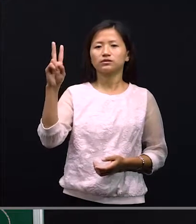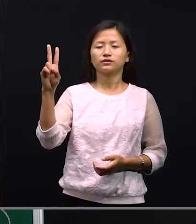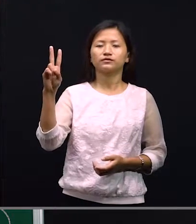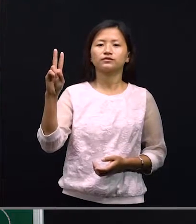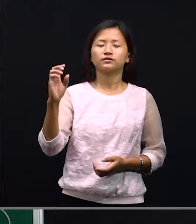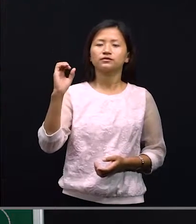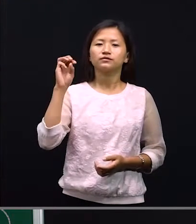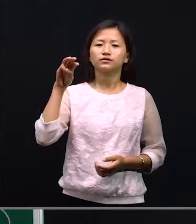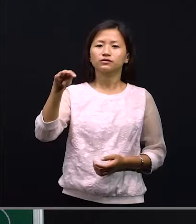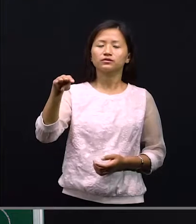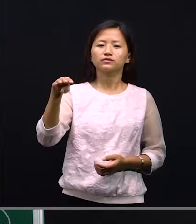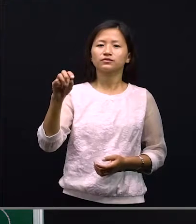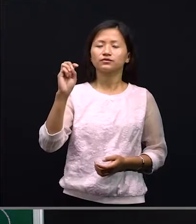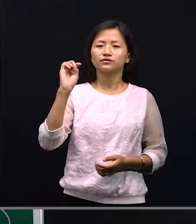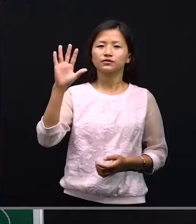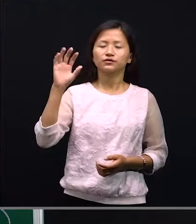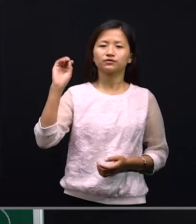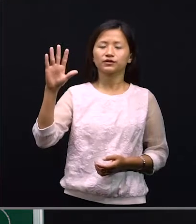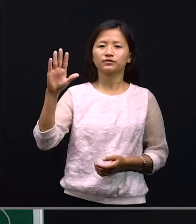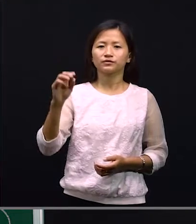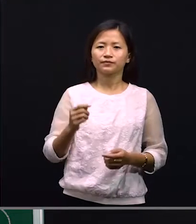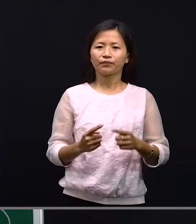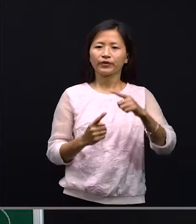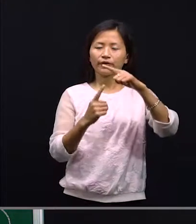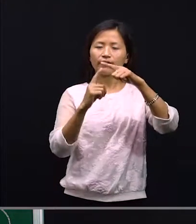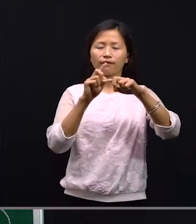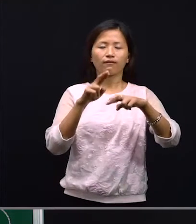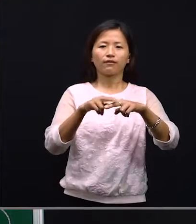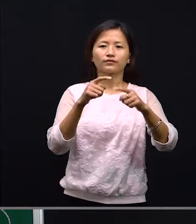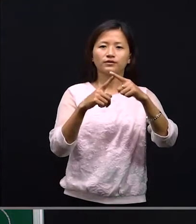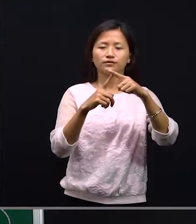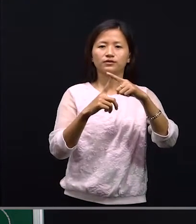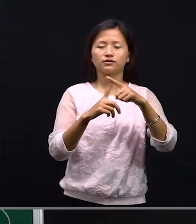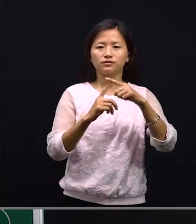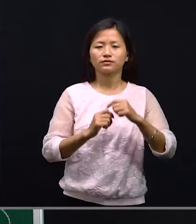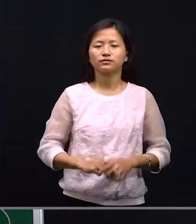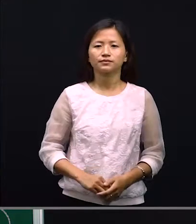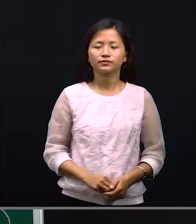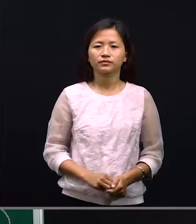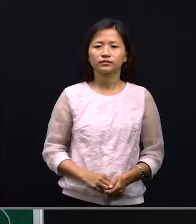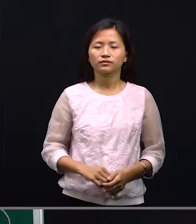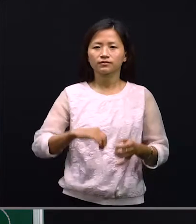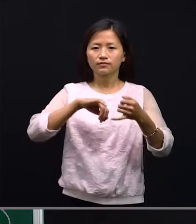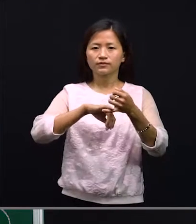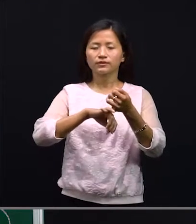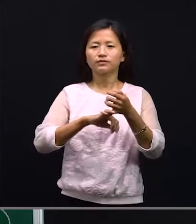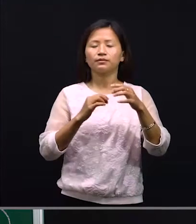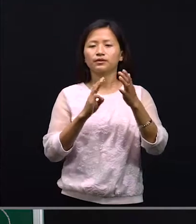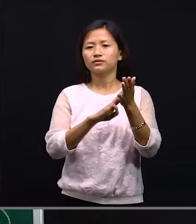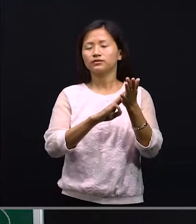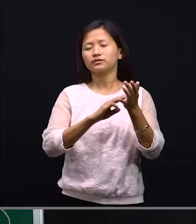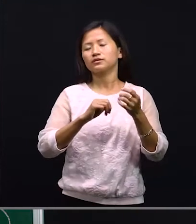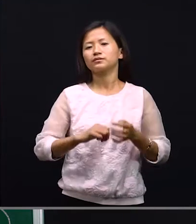12,552 feet above the sea level. Okay, now this Saramati is also a place